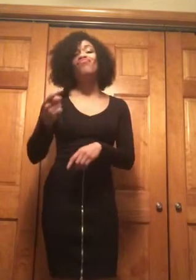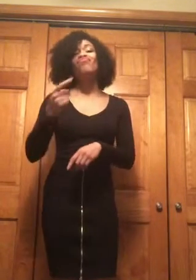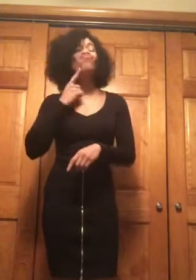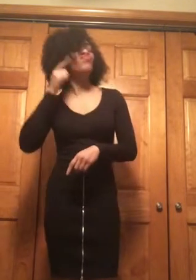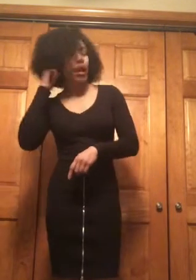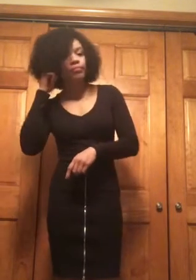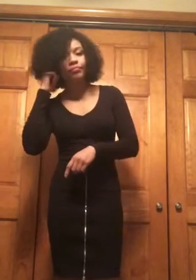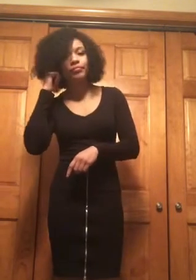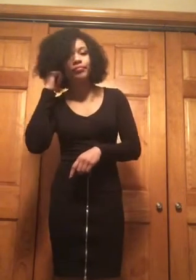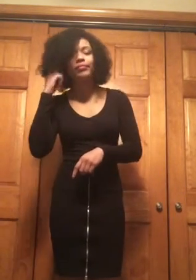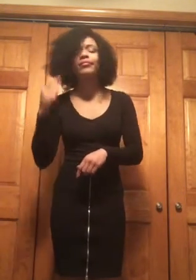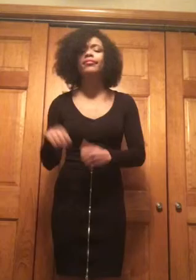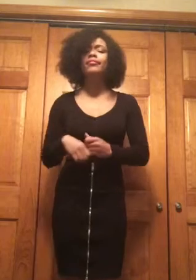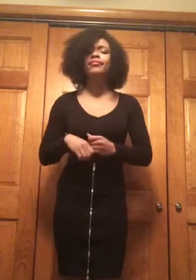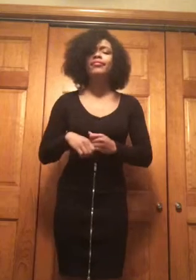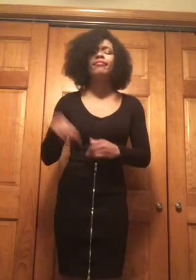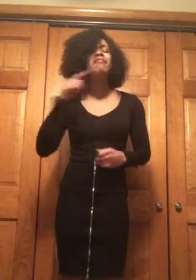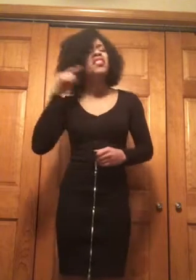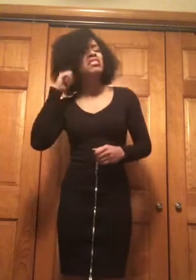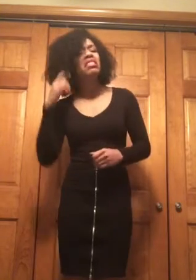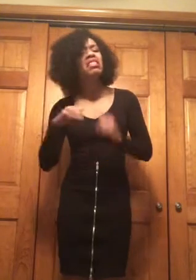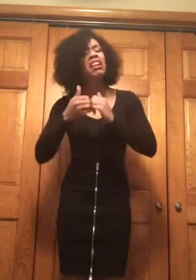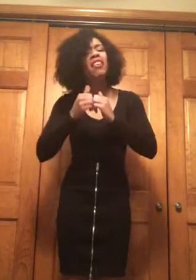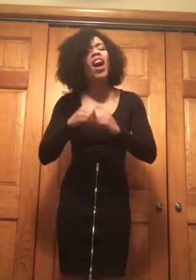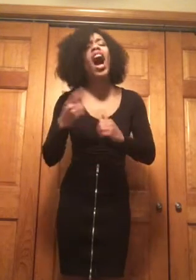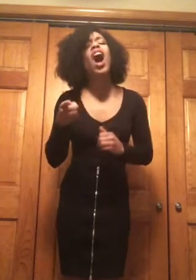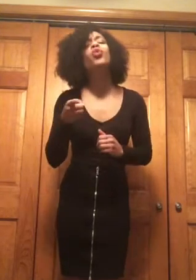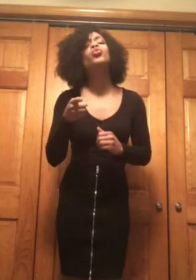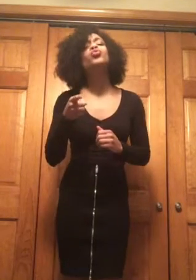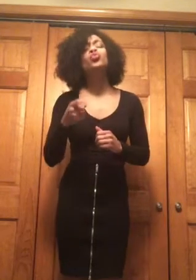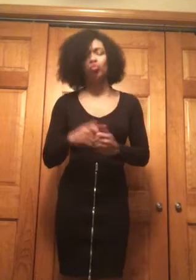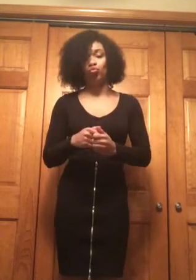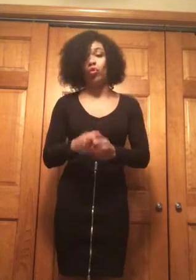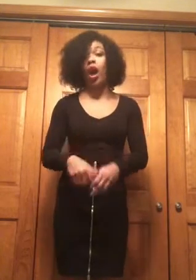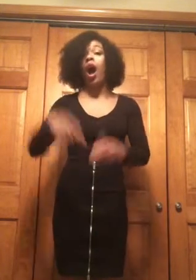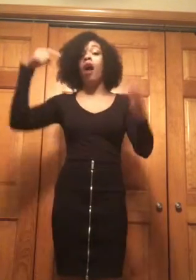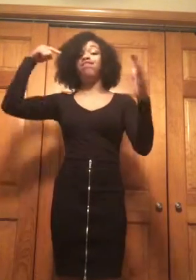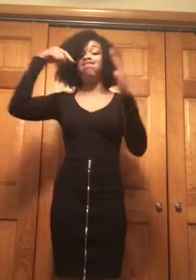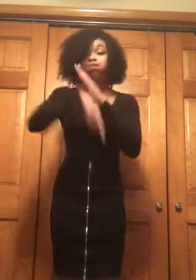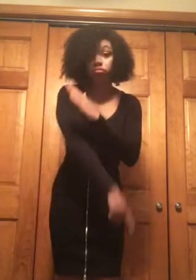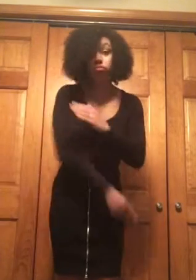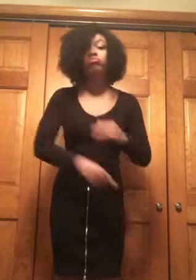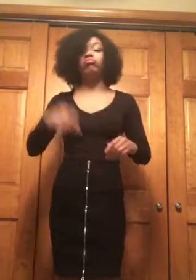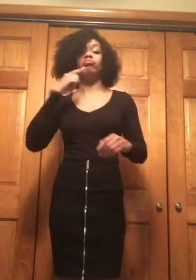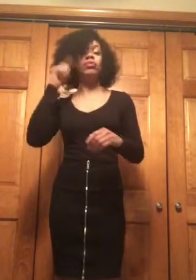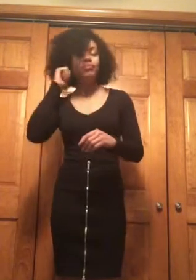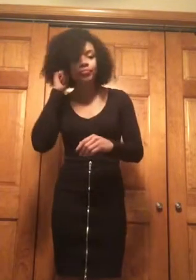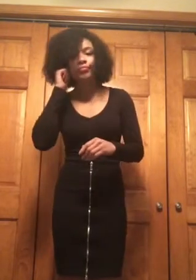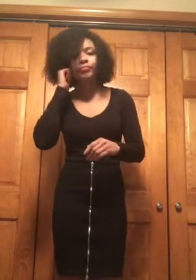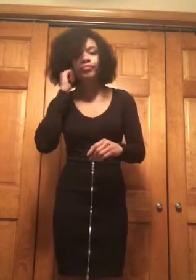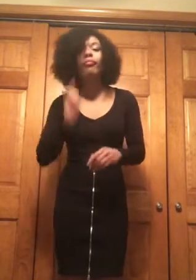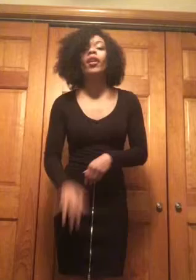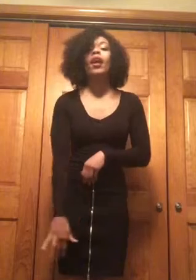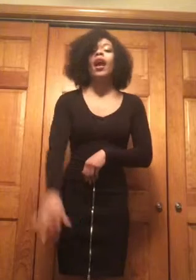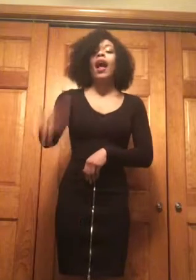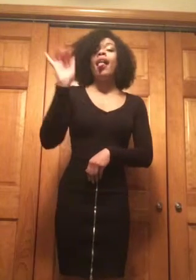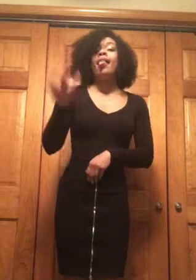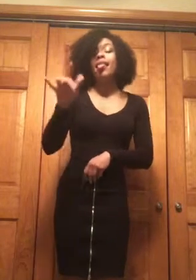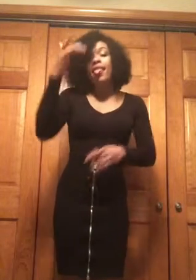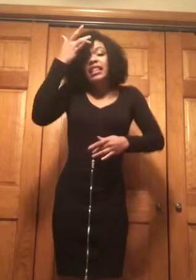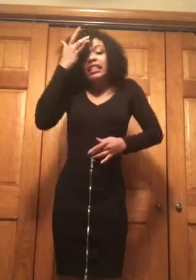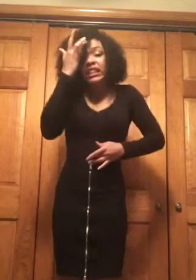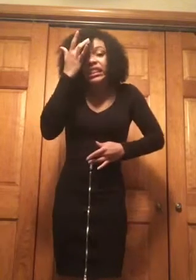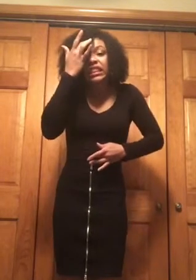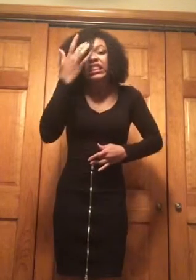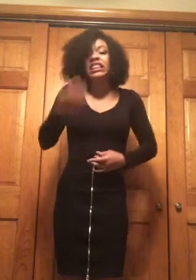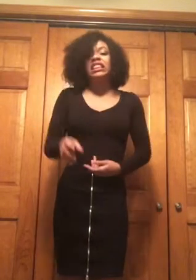deaf. Well, how deaf am I? I'm very deaf. In clinical terms, I have what's called sensorineural hearing